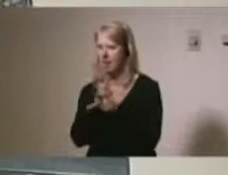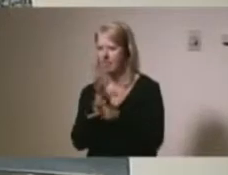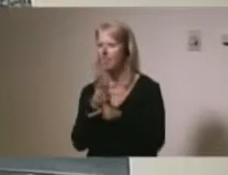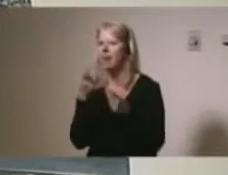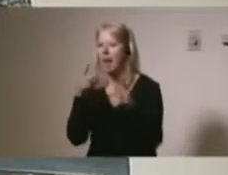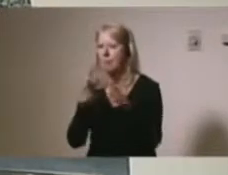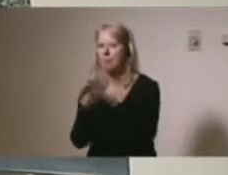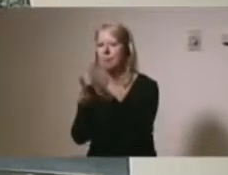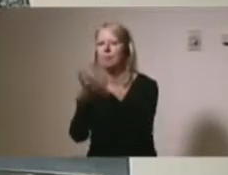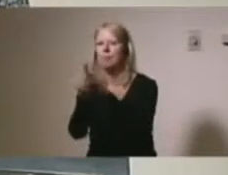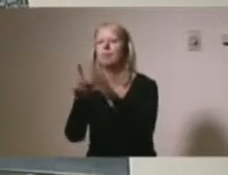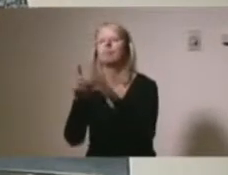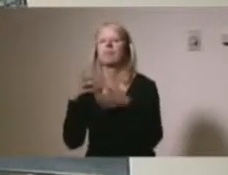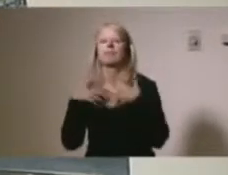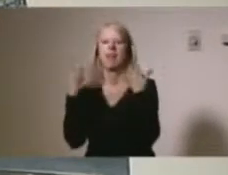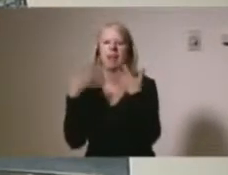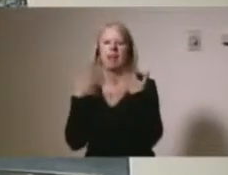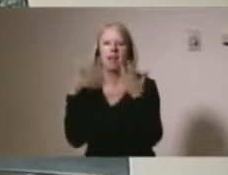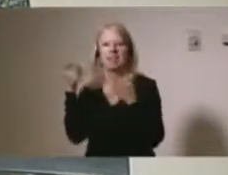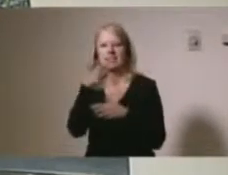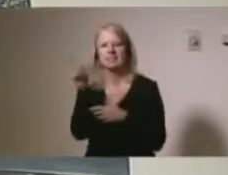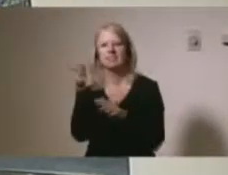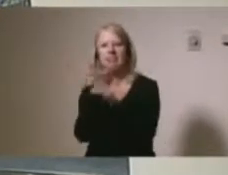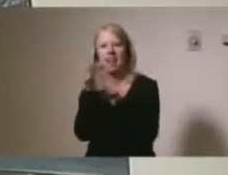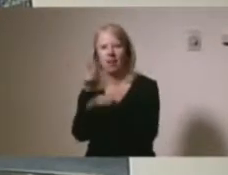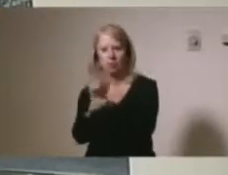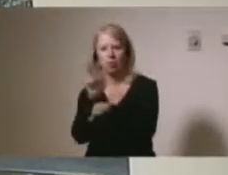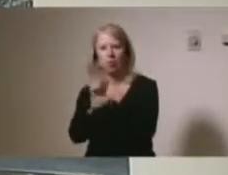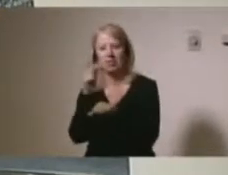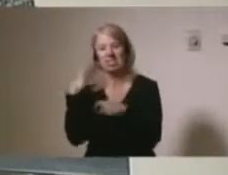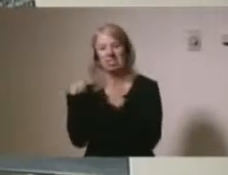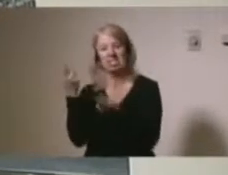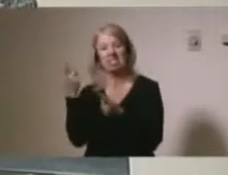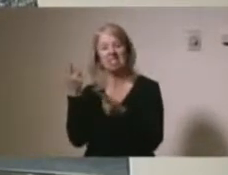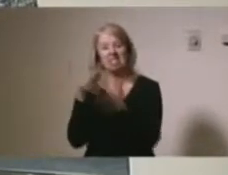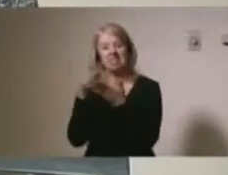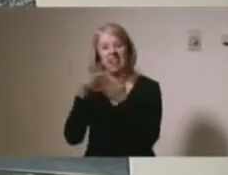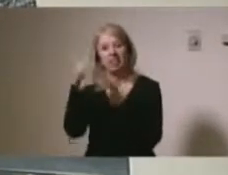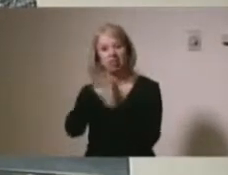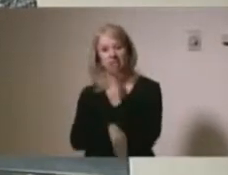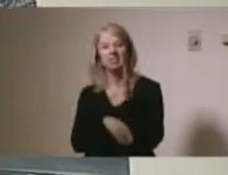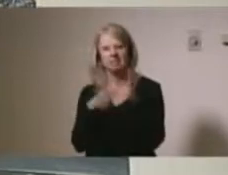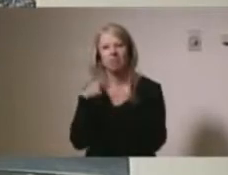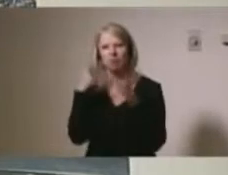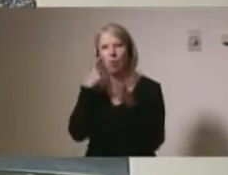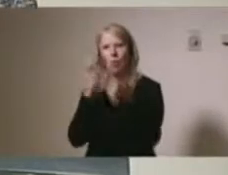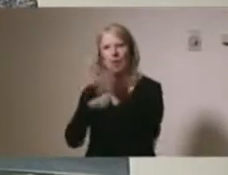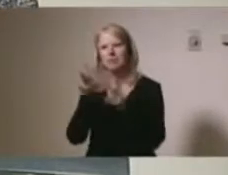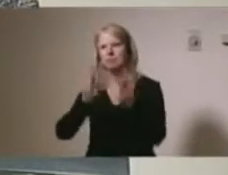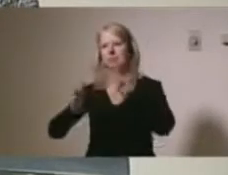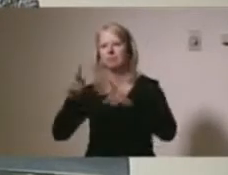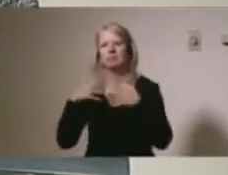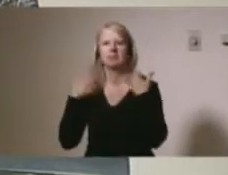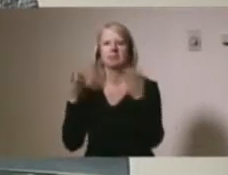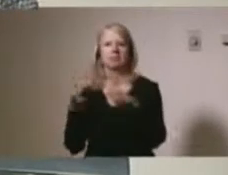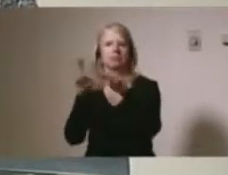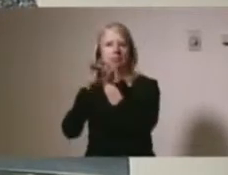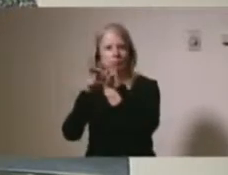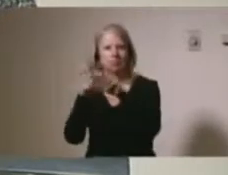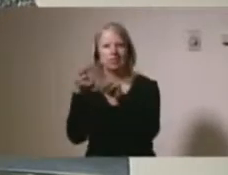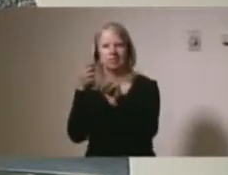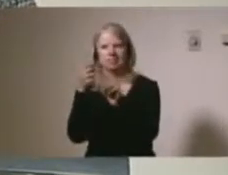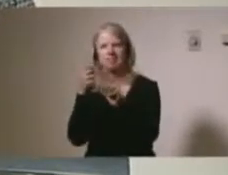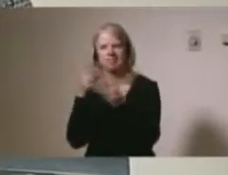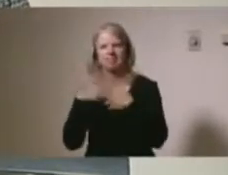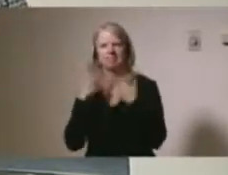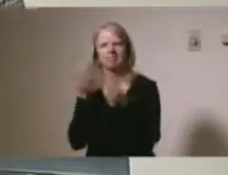Because of the financial crisis, we've seen a great increase in violence in the workplace